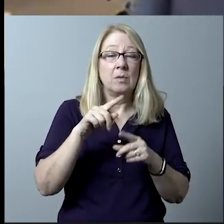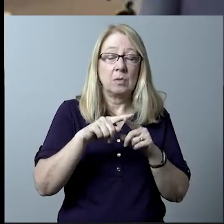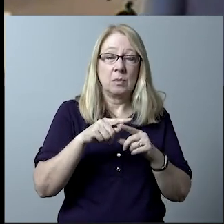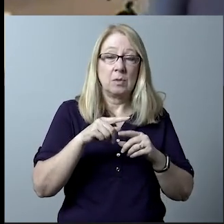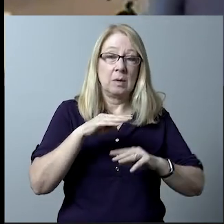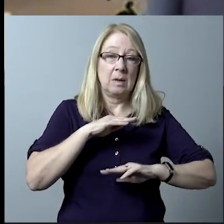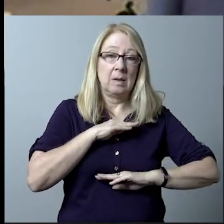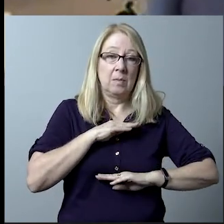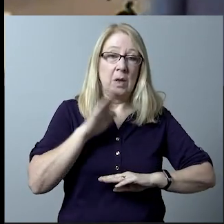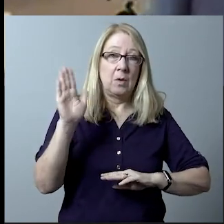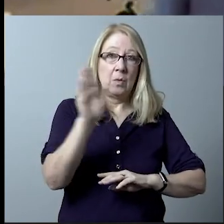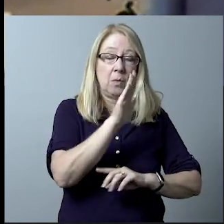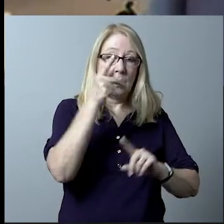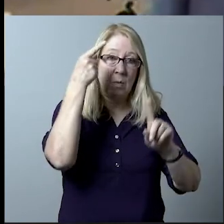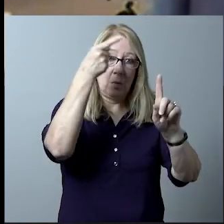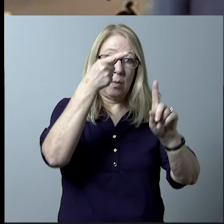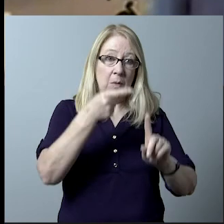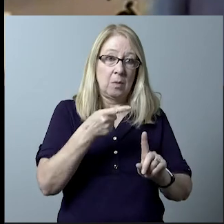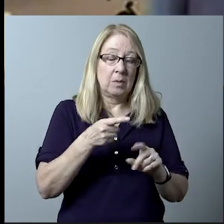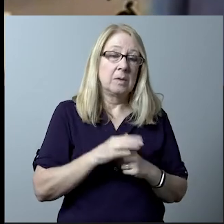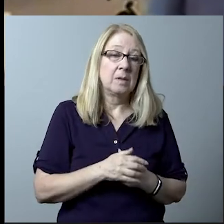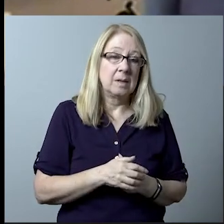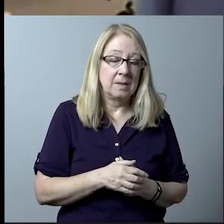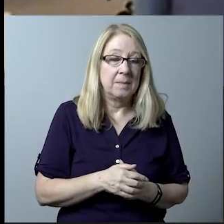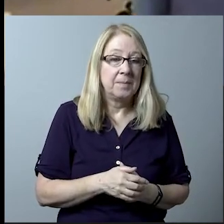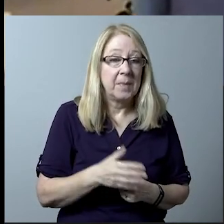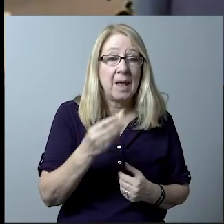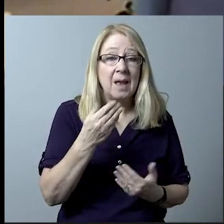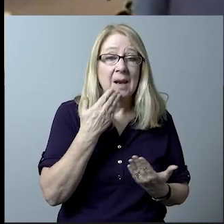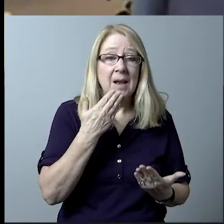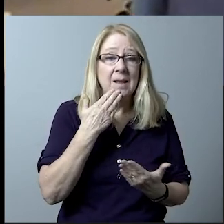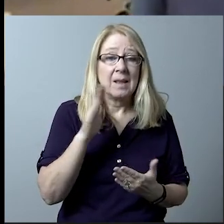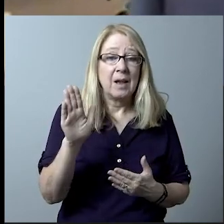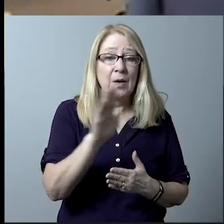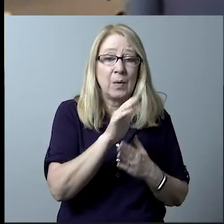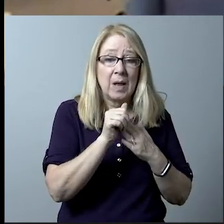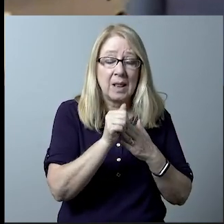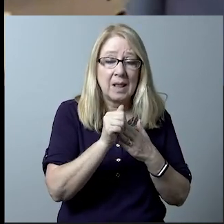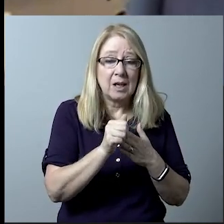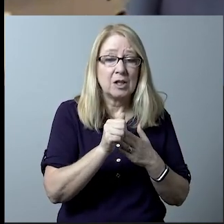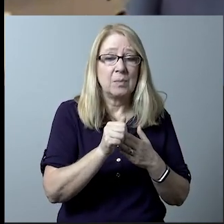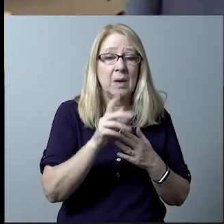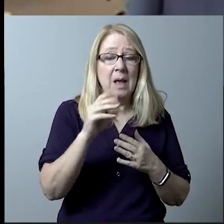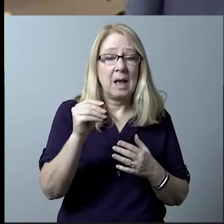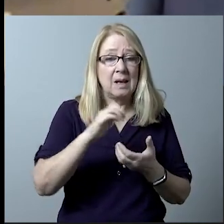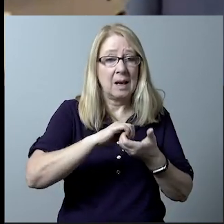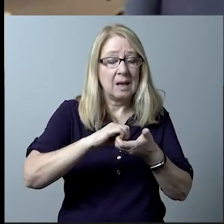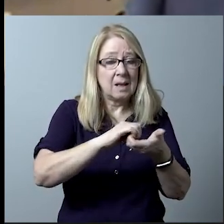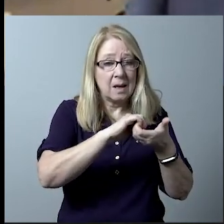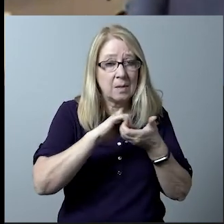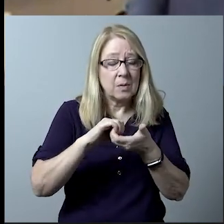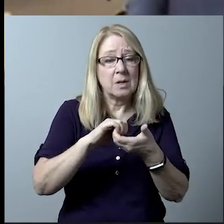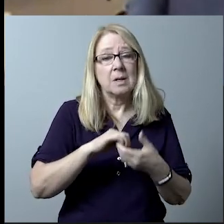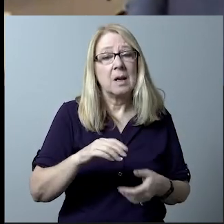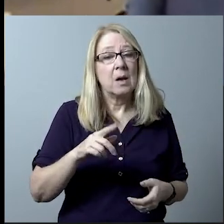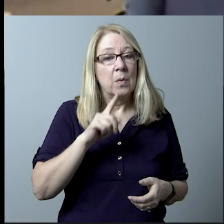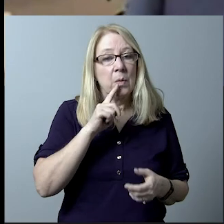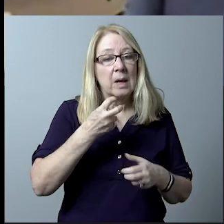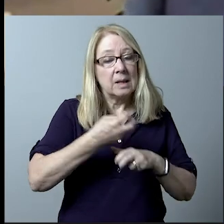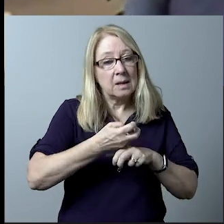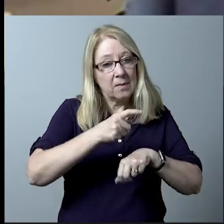on accomplishing as many of those goals as you set for yourself and for your areas. And thank you for your leadership and